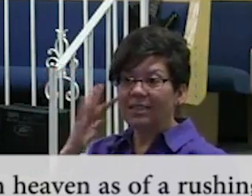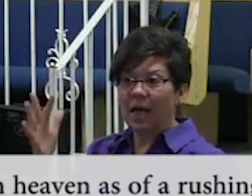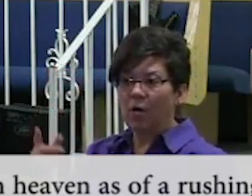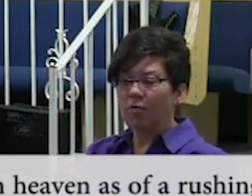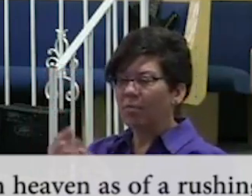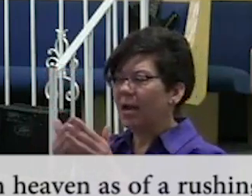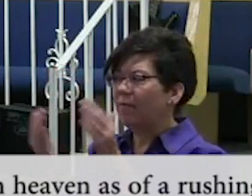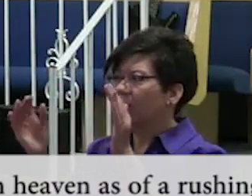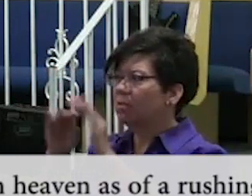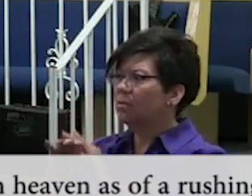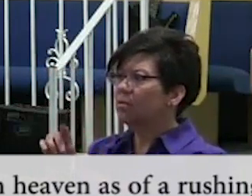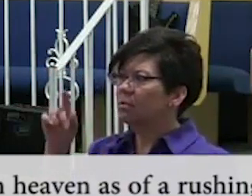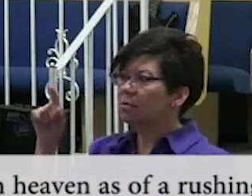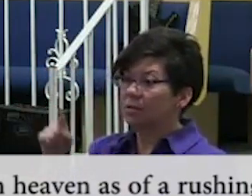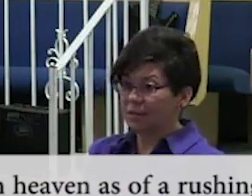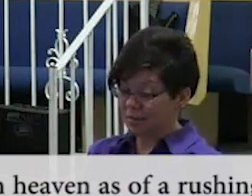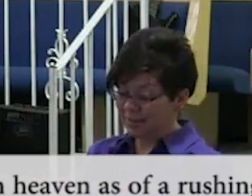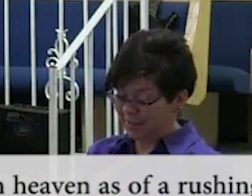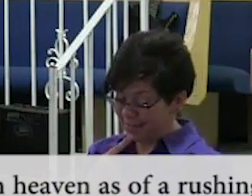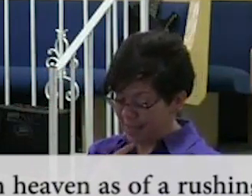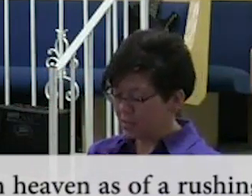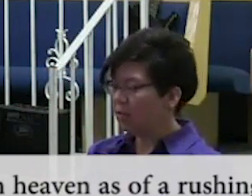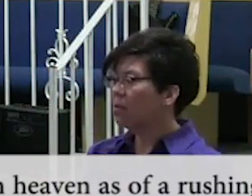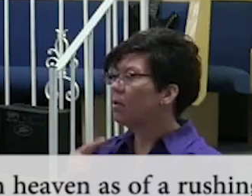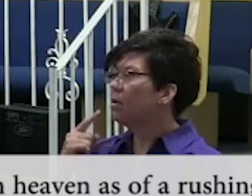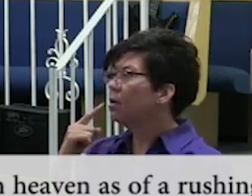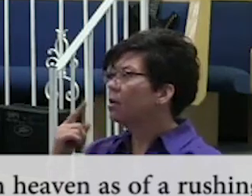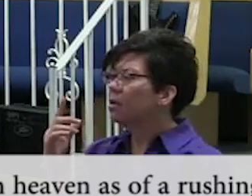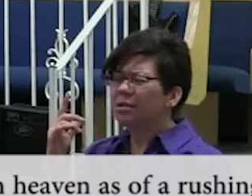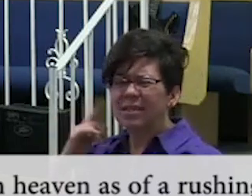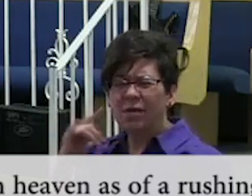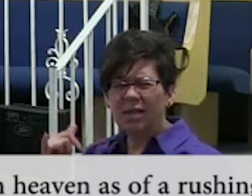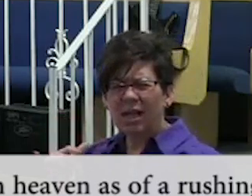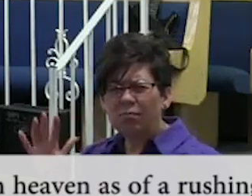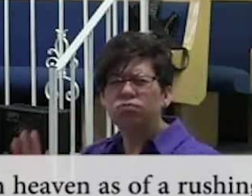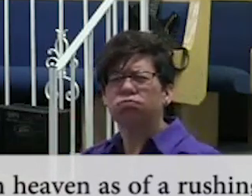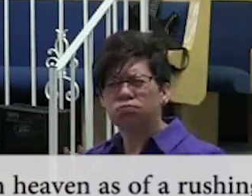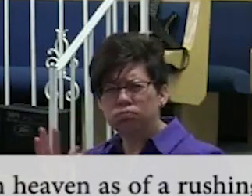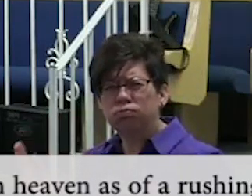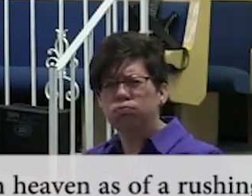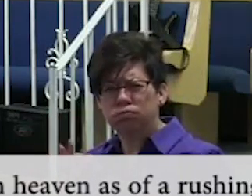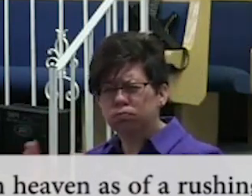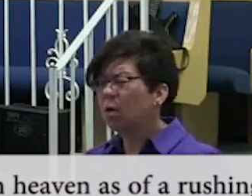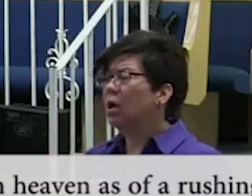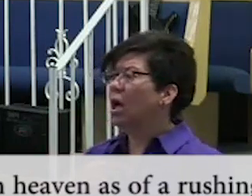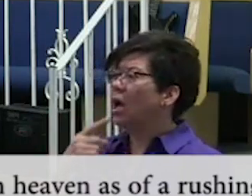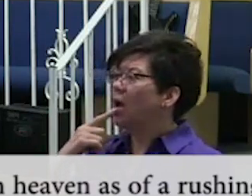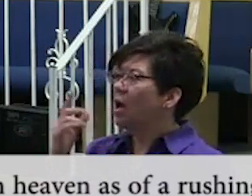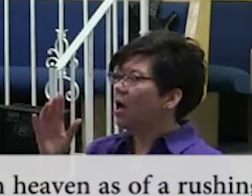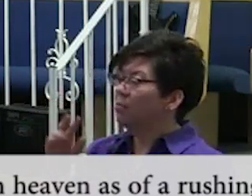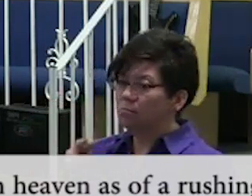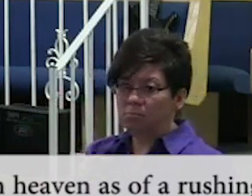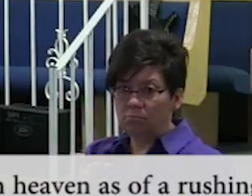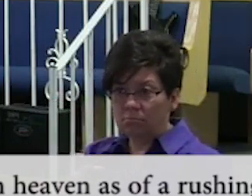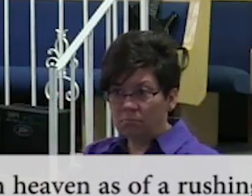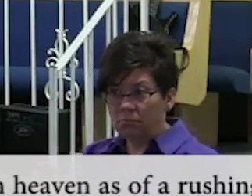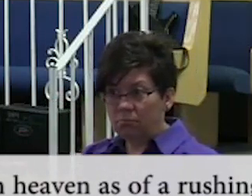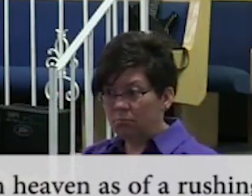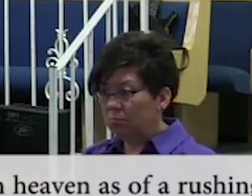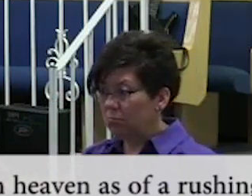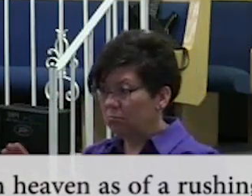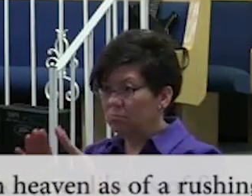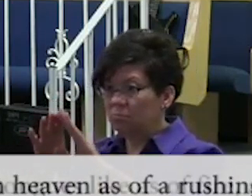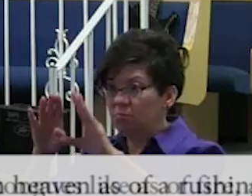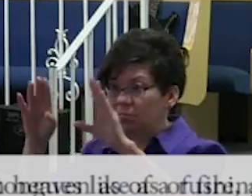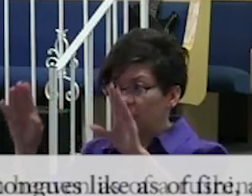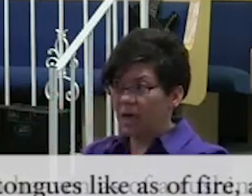heaven. So the Bible says, as of a rushing mighty wind, and it filled all the house where they